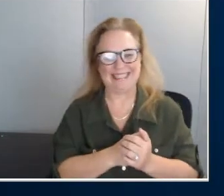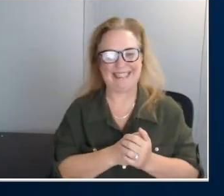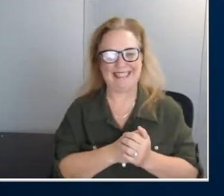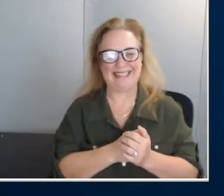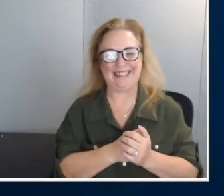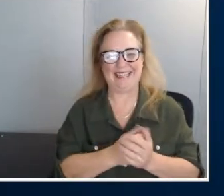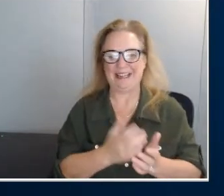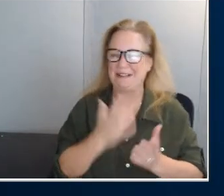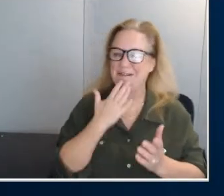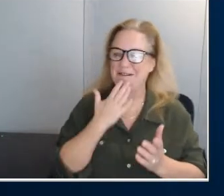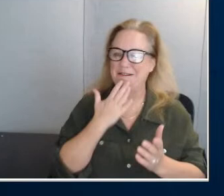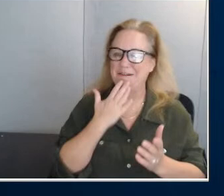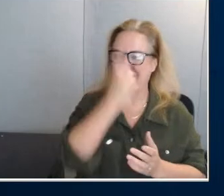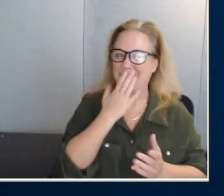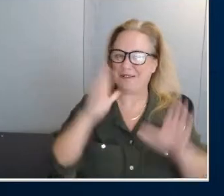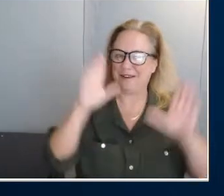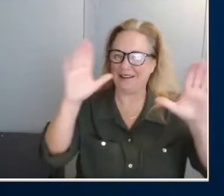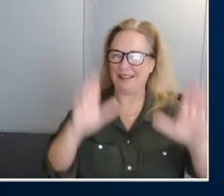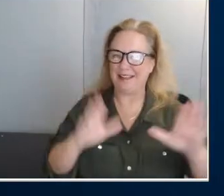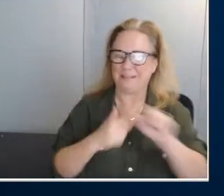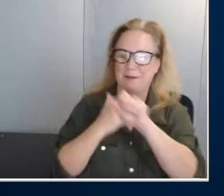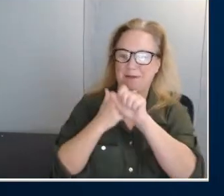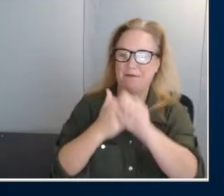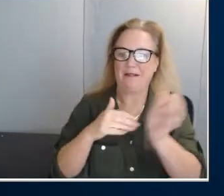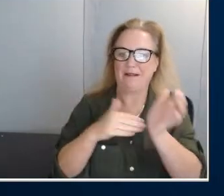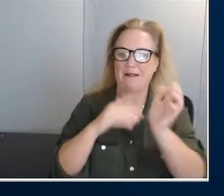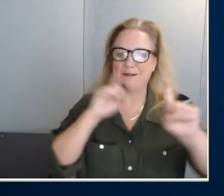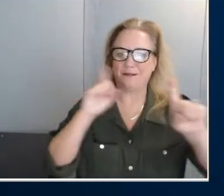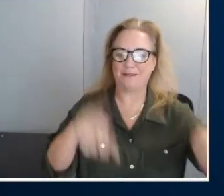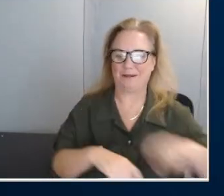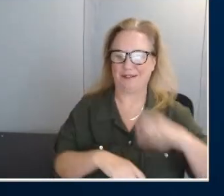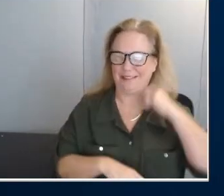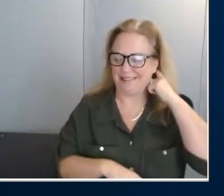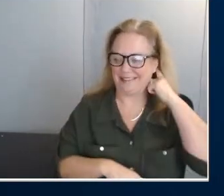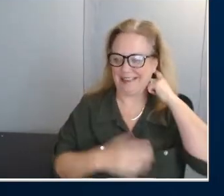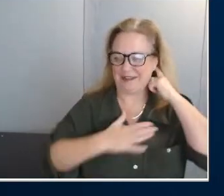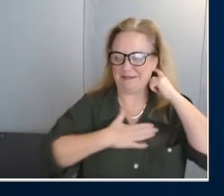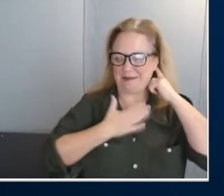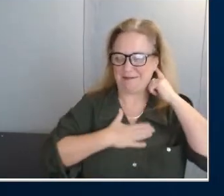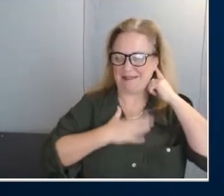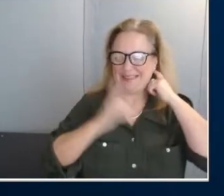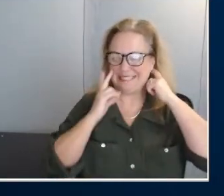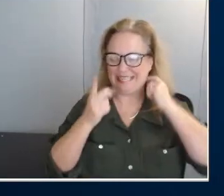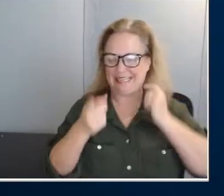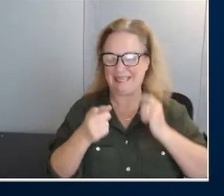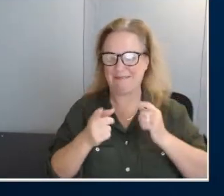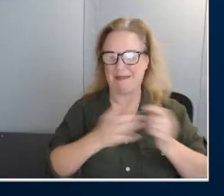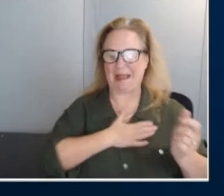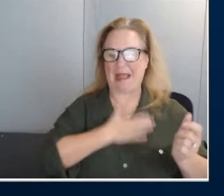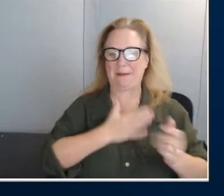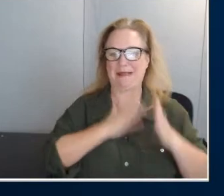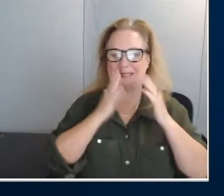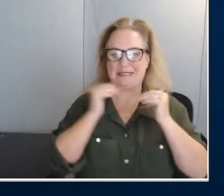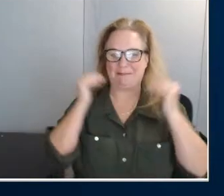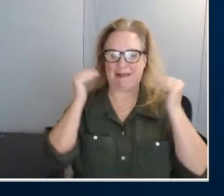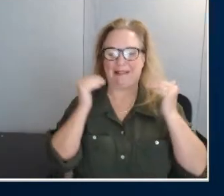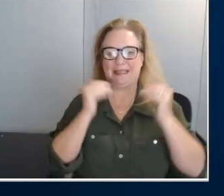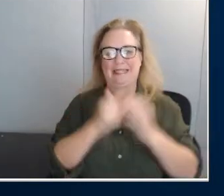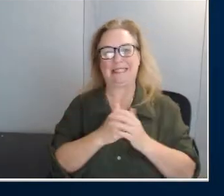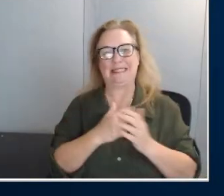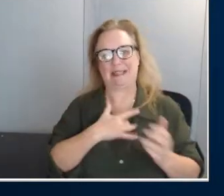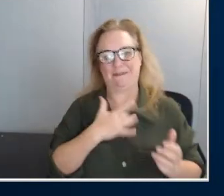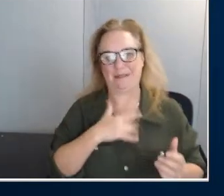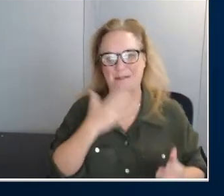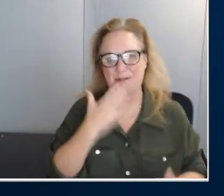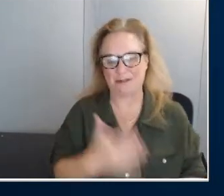looks amazing. Look like he's been following doctor's orders? Yes, I'm really happy to see him up and happy and smiling and saying that he feels good. That